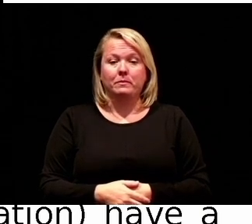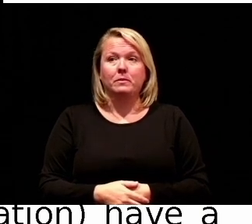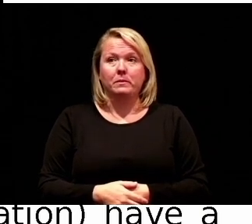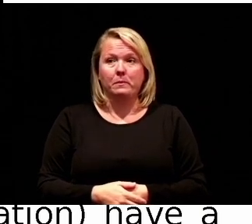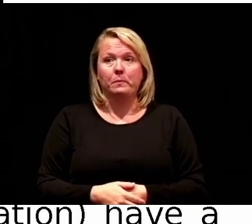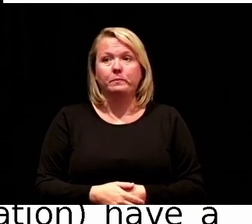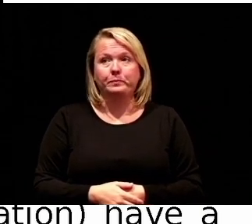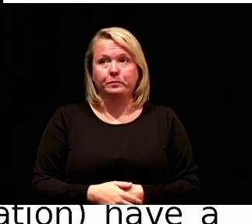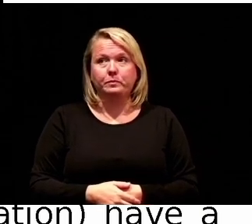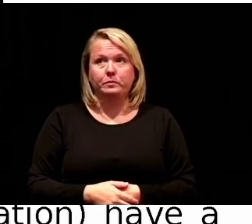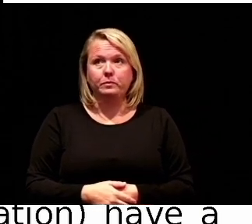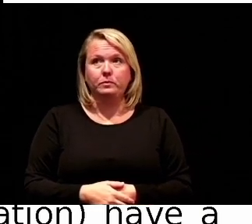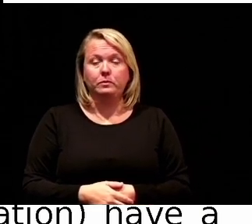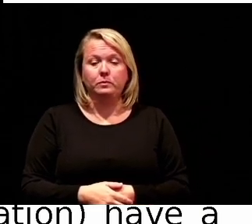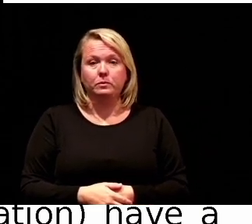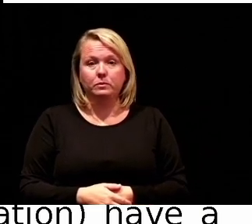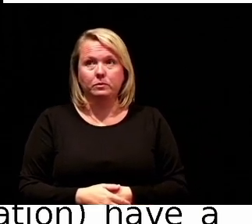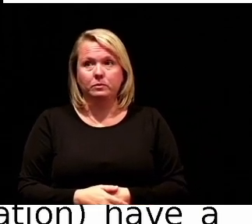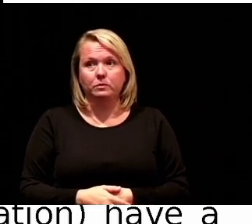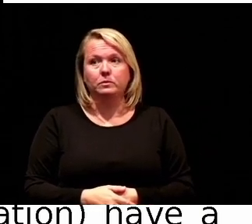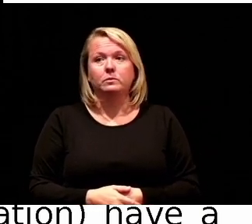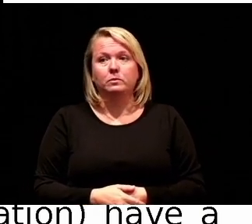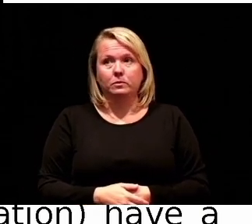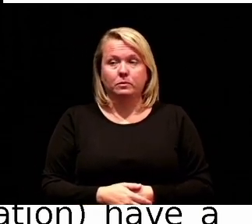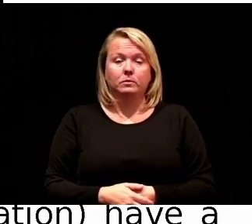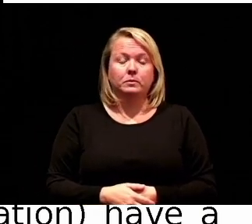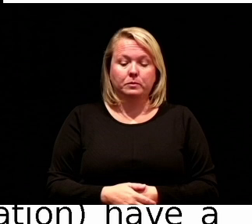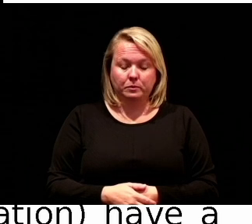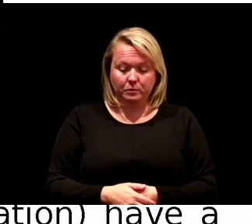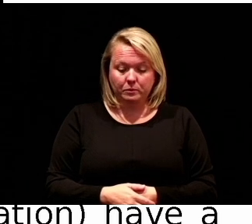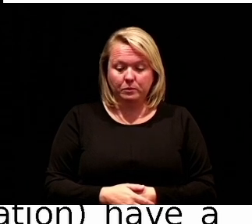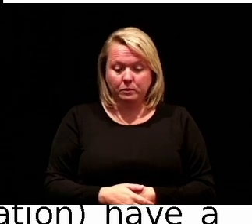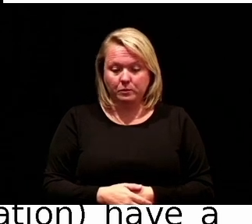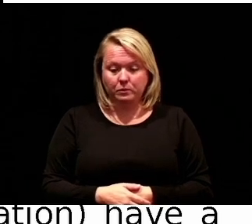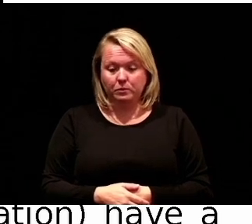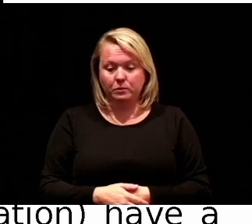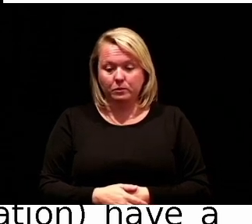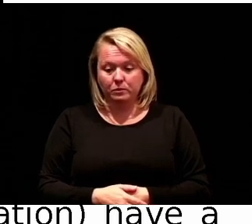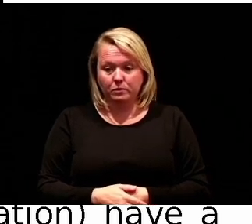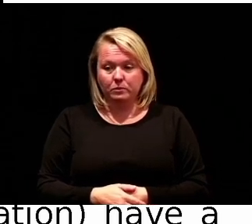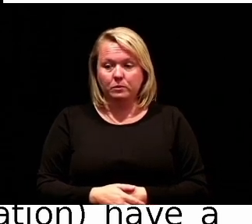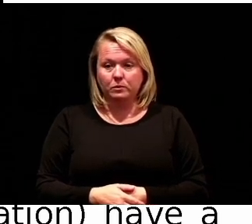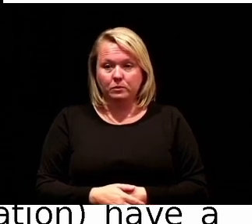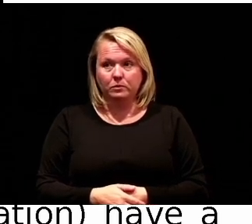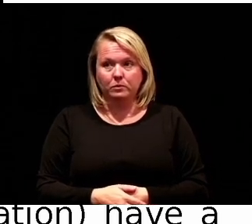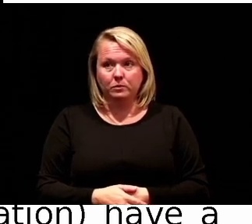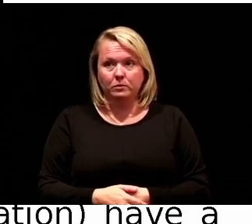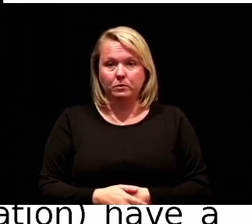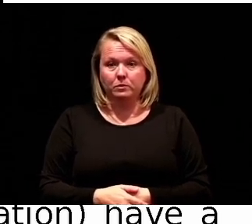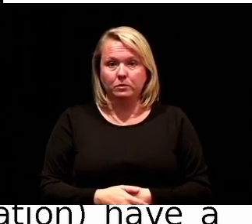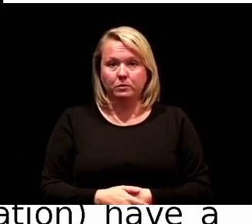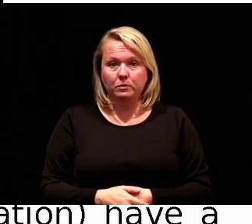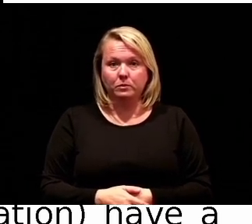over 650,000 people are released from prison. So these are actually incarcerated persons who